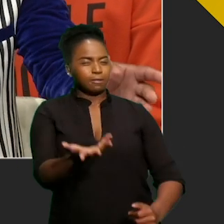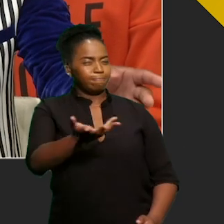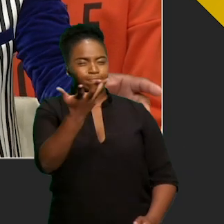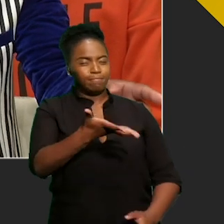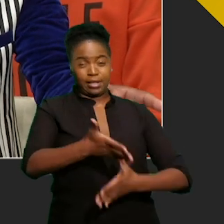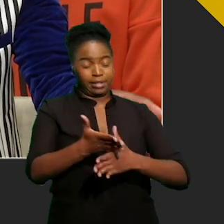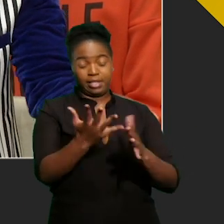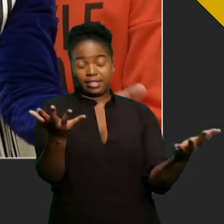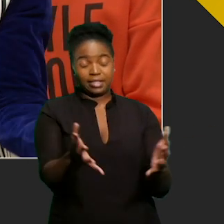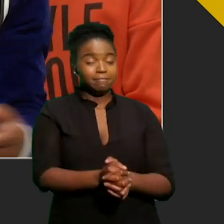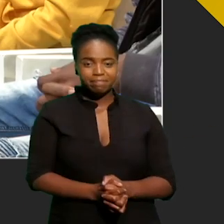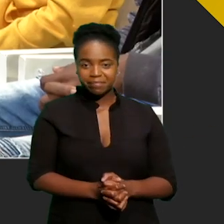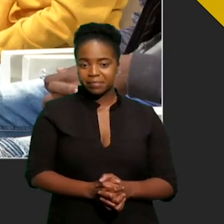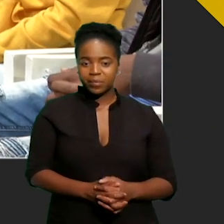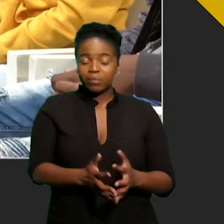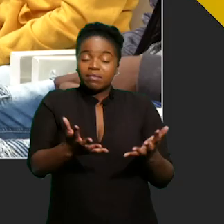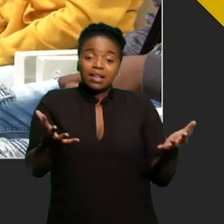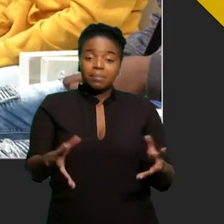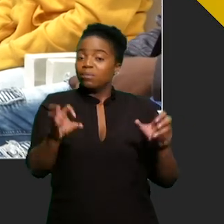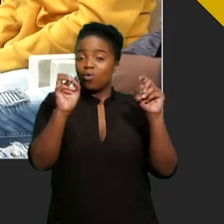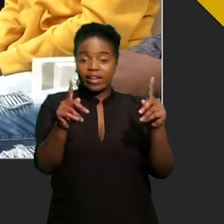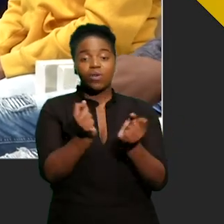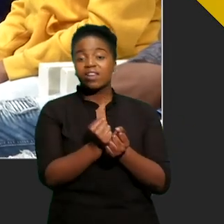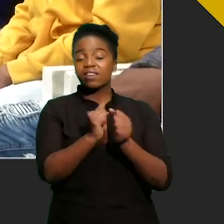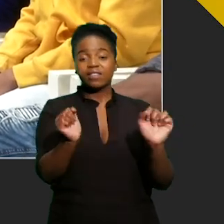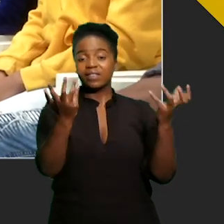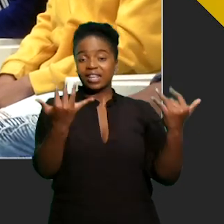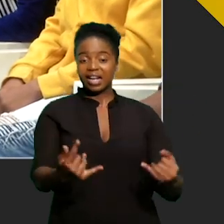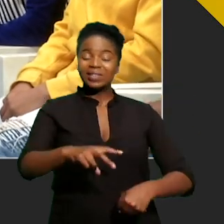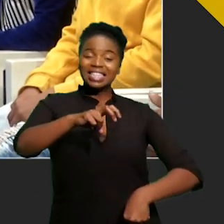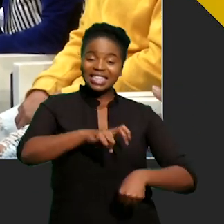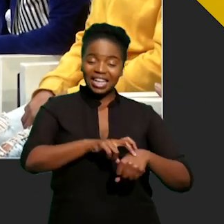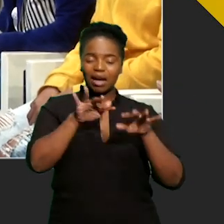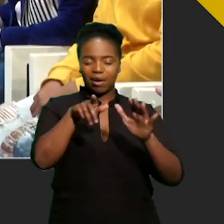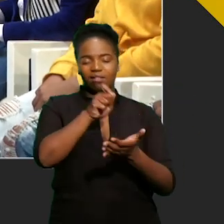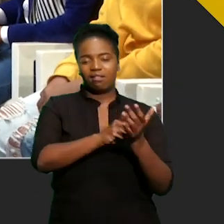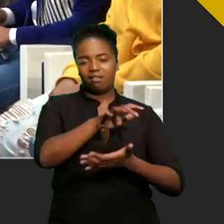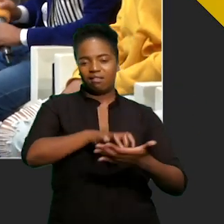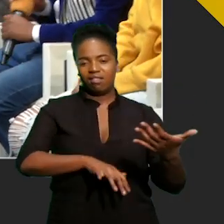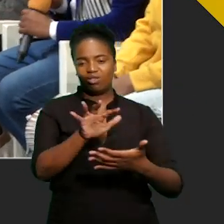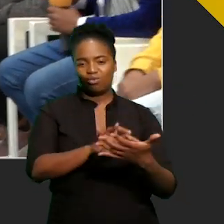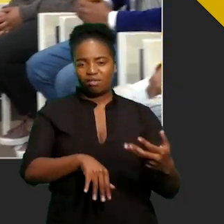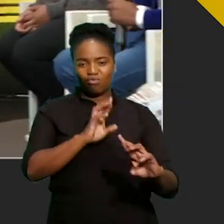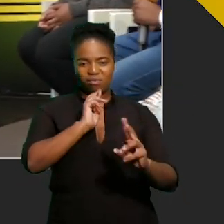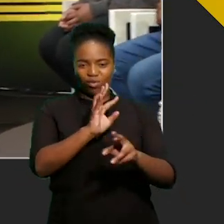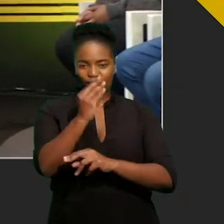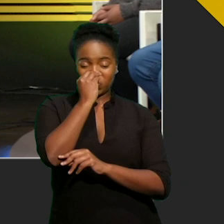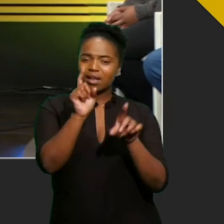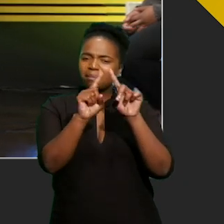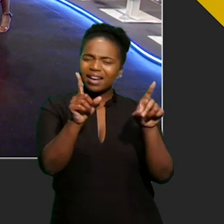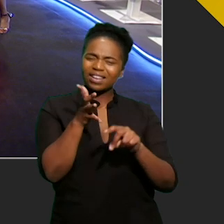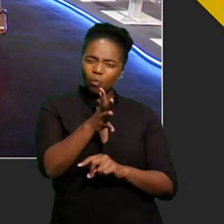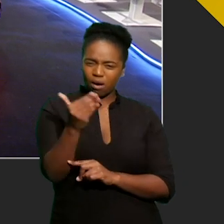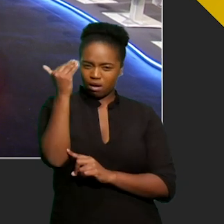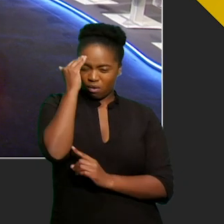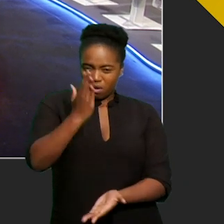work. Okay. Well, look, in a democratic country, we definitely need journalists and we need people to be able to report the news. But tsonse re di butse